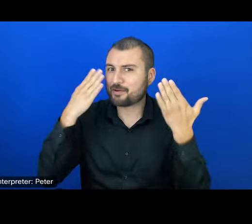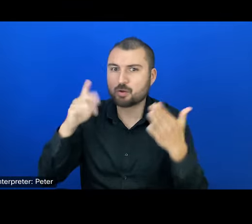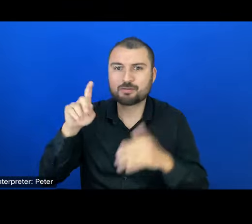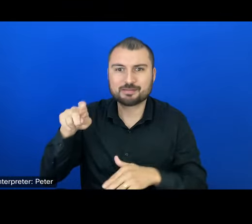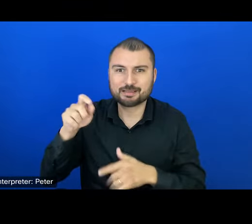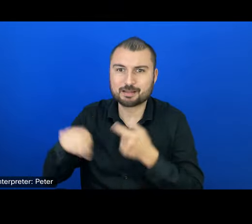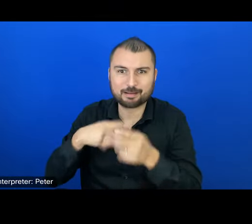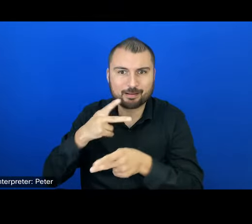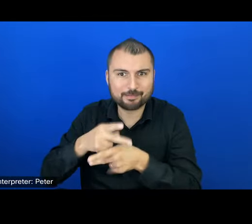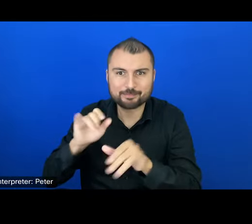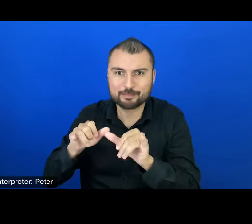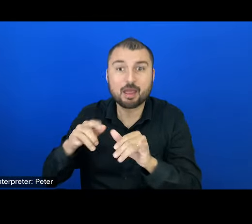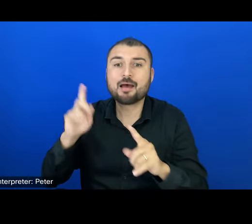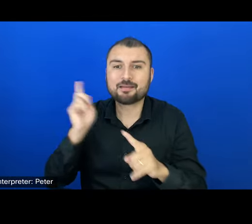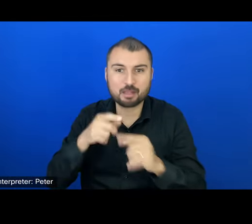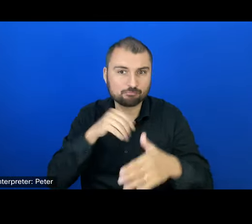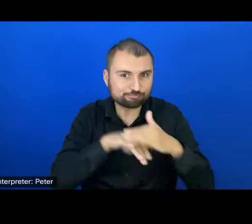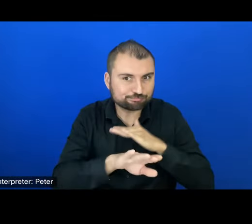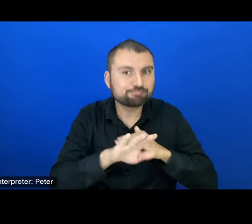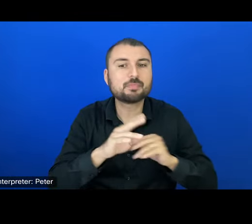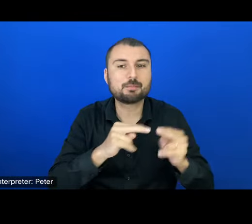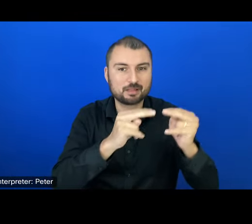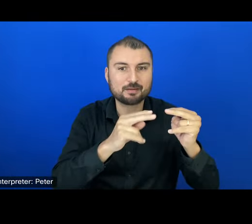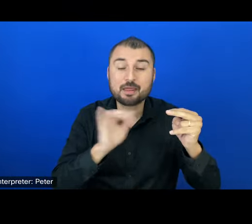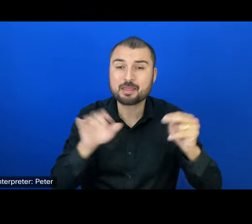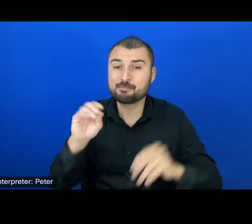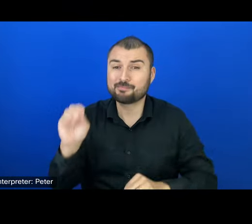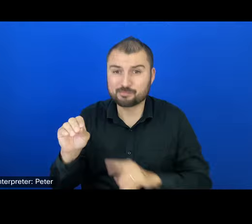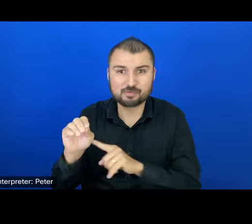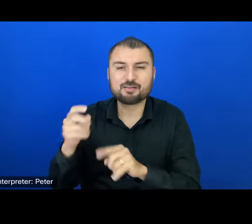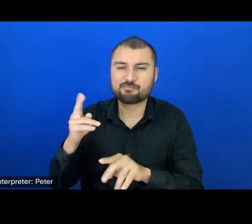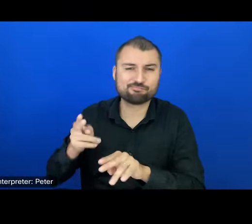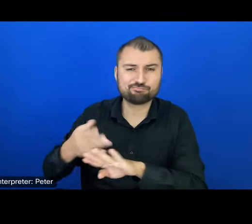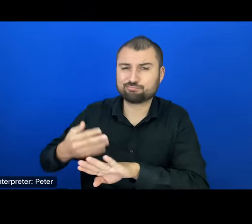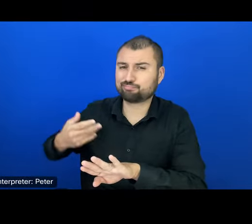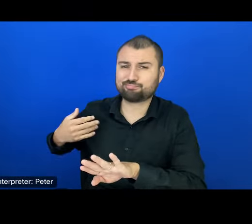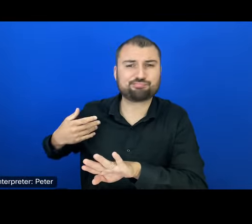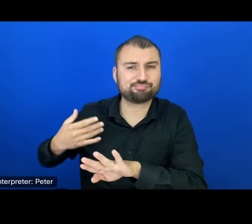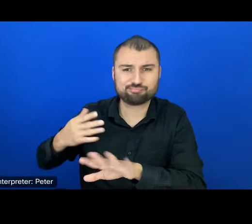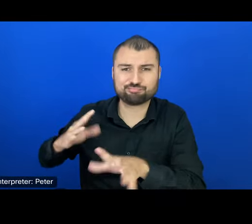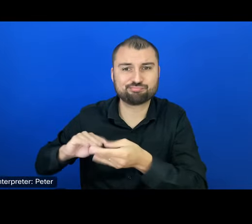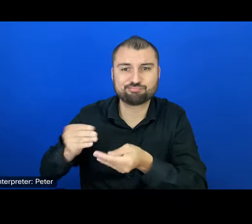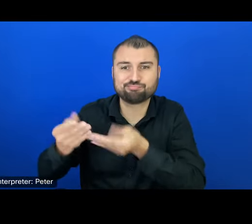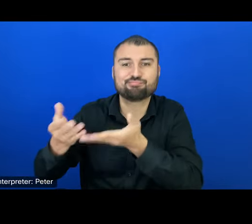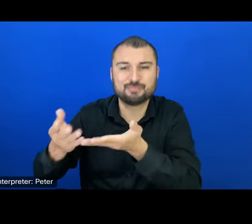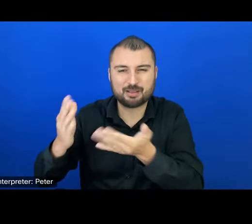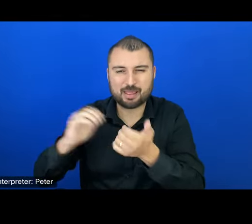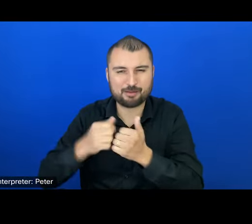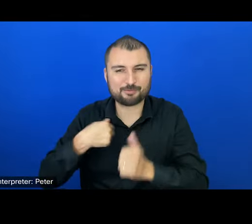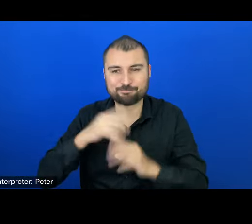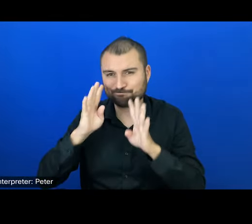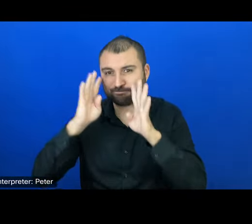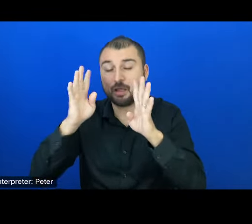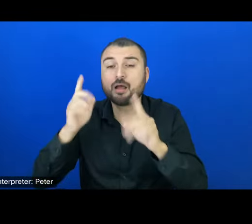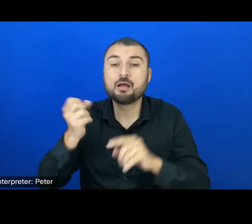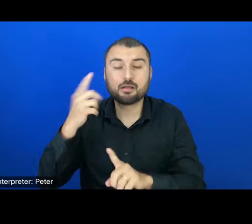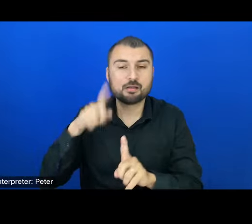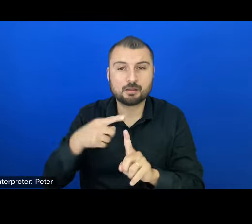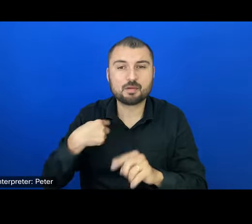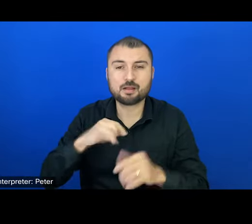the percentage is just for historical purposes, how we came up with it. The way we get our architects and engineers is that we go